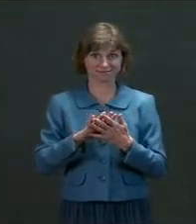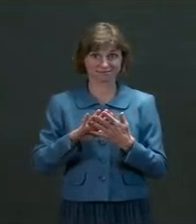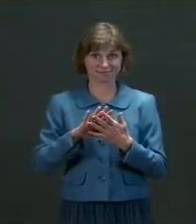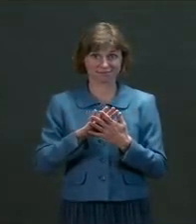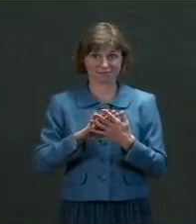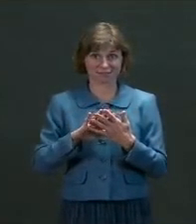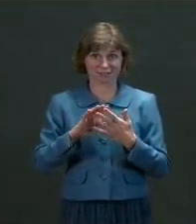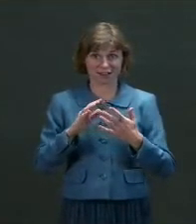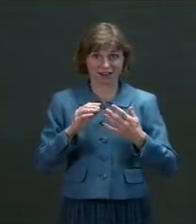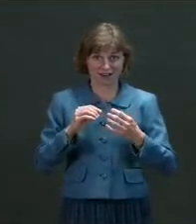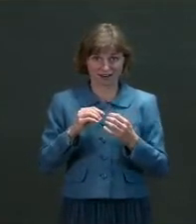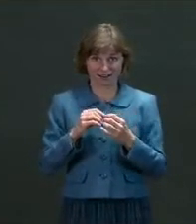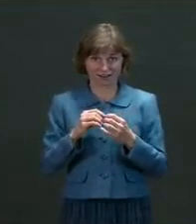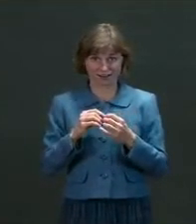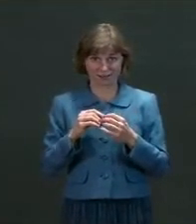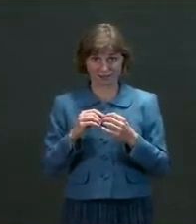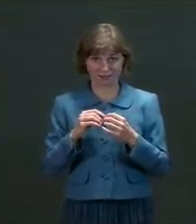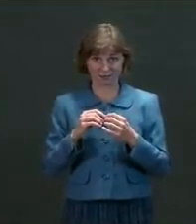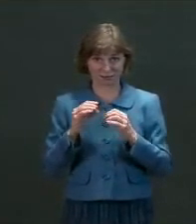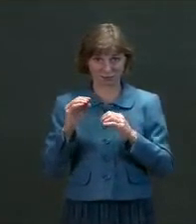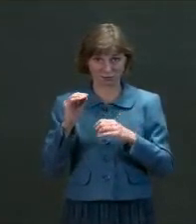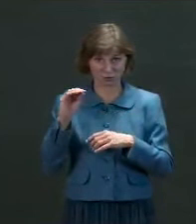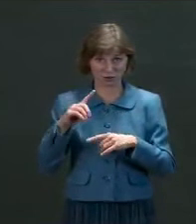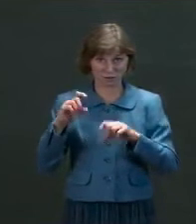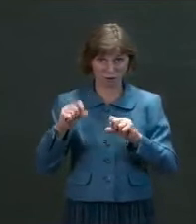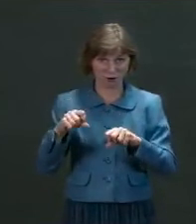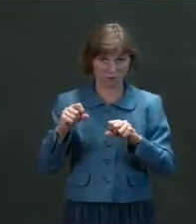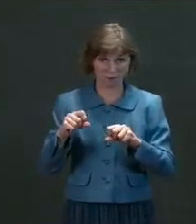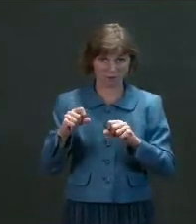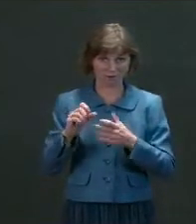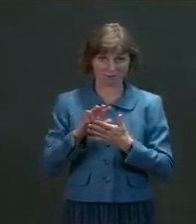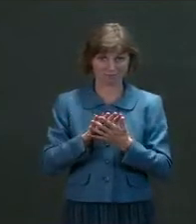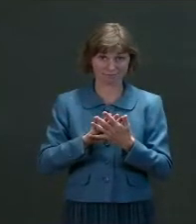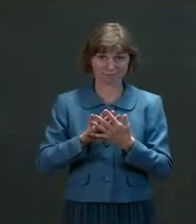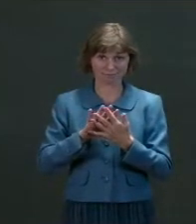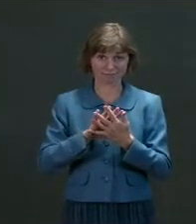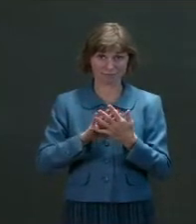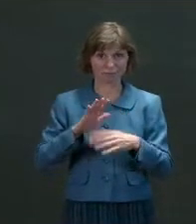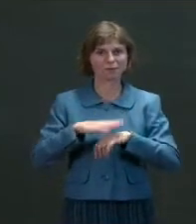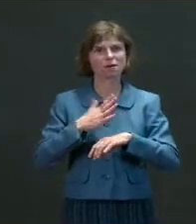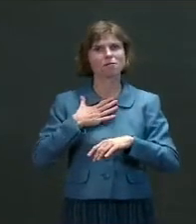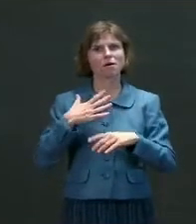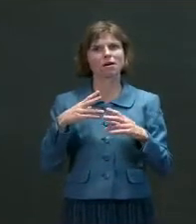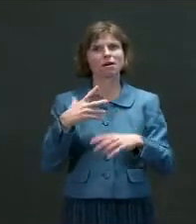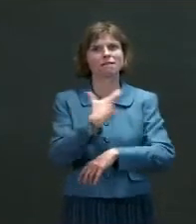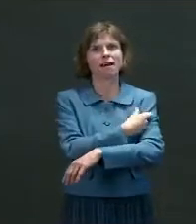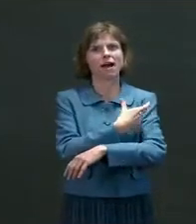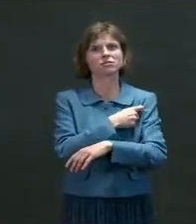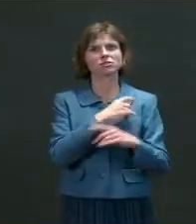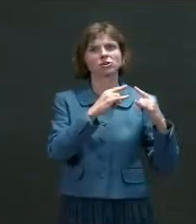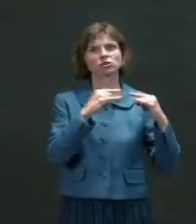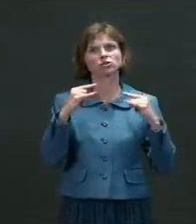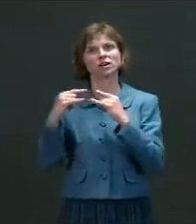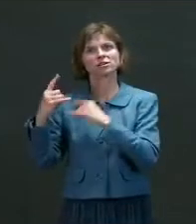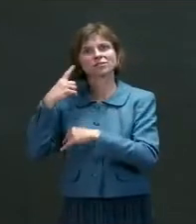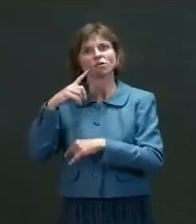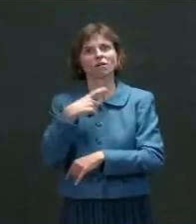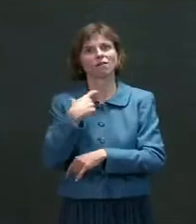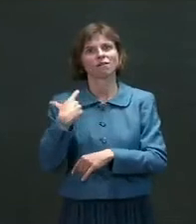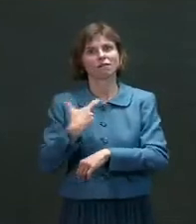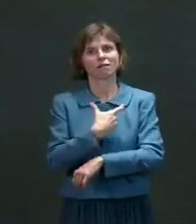process, but over 50% of probably what is on my vaccination pods here are volunteers. All